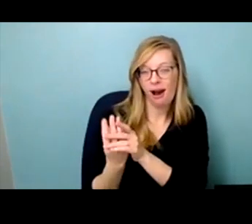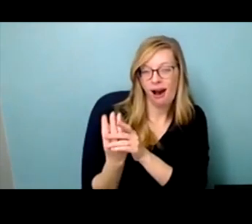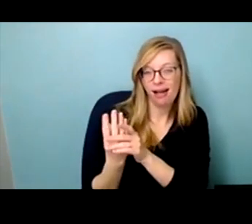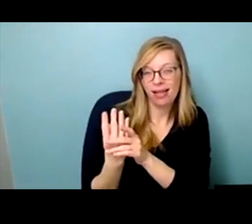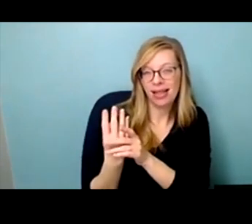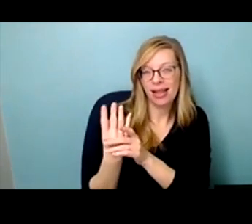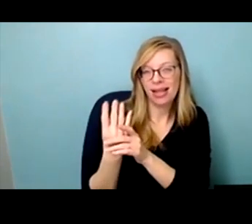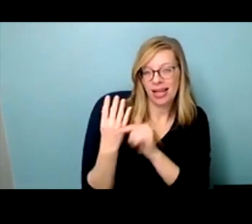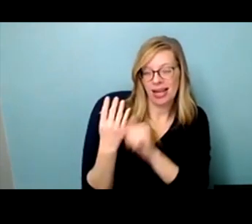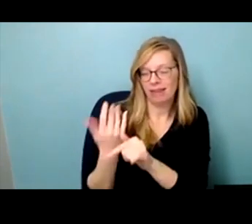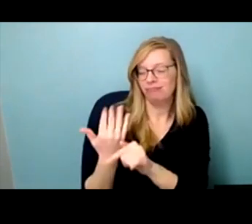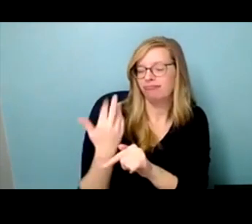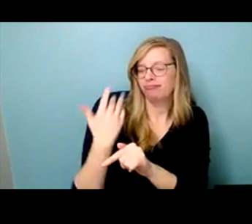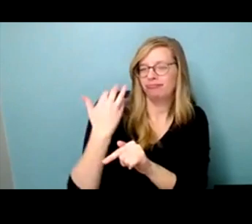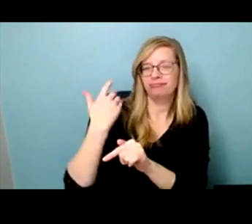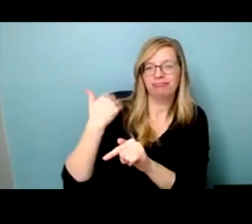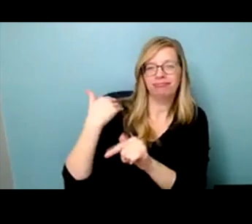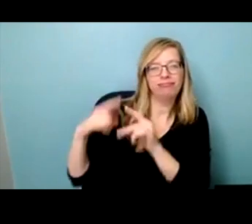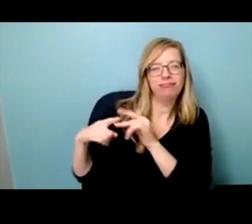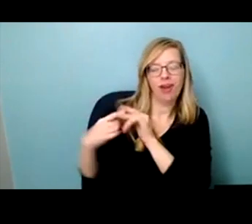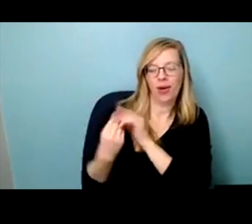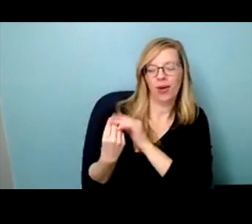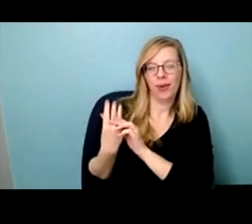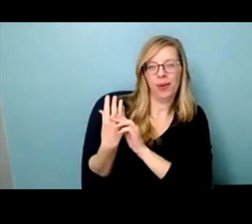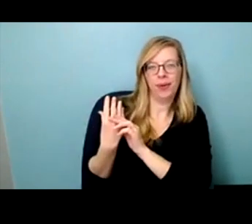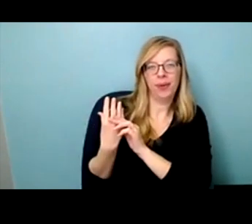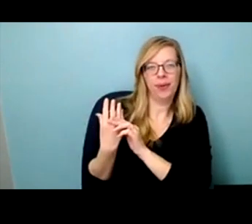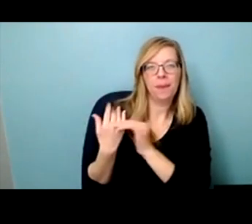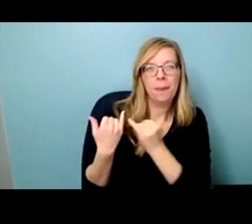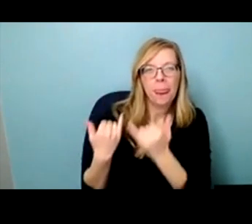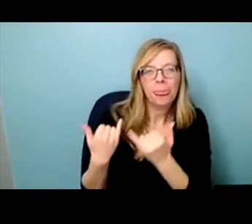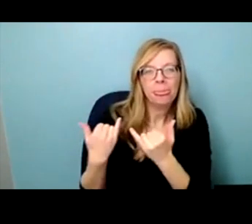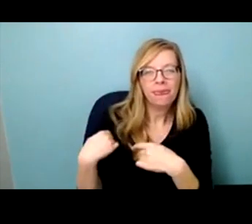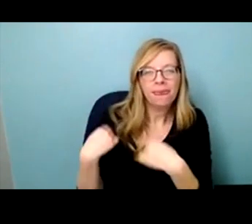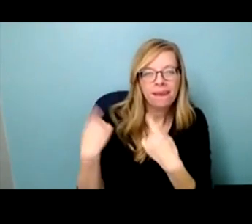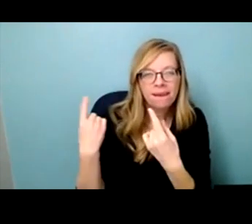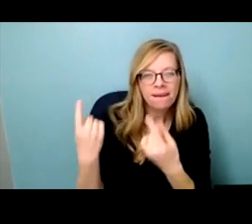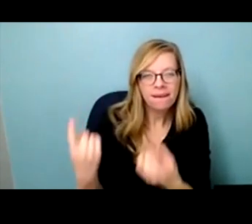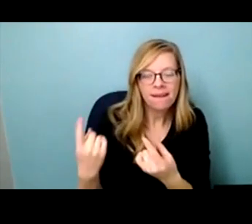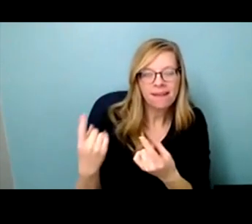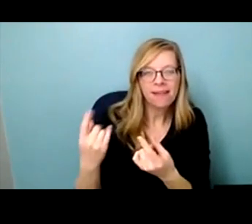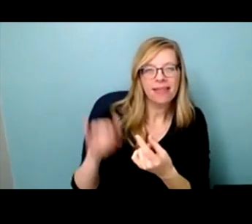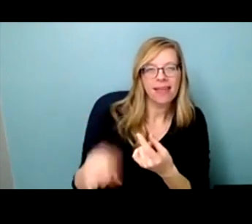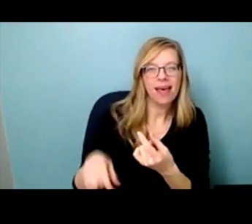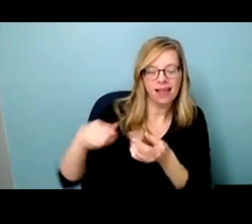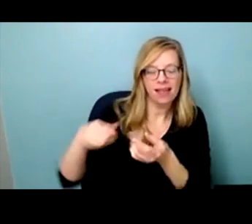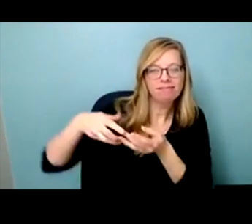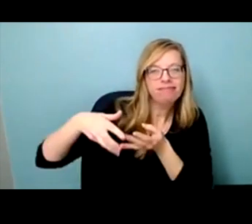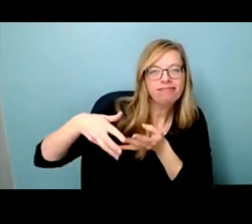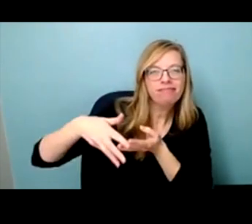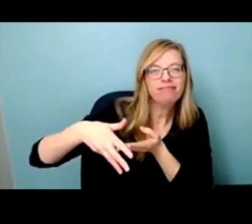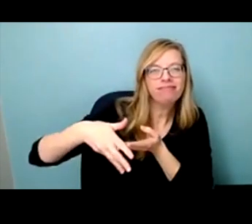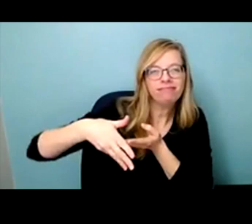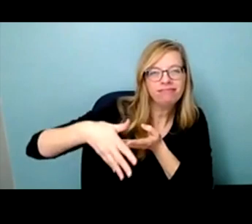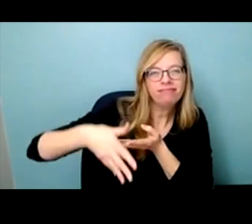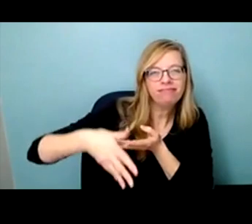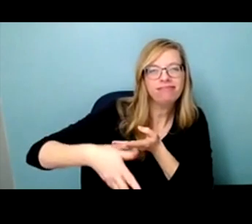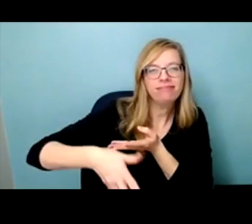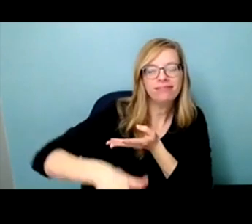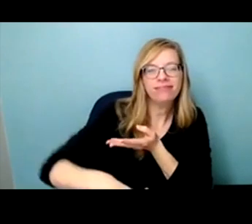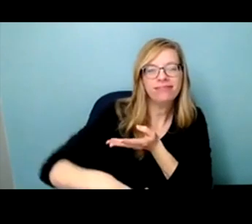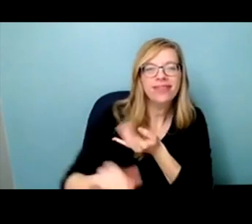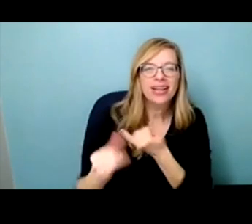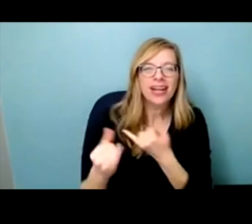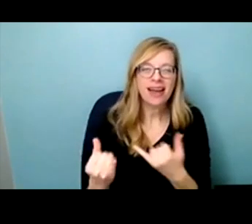a century, sent your love down into the earth, fed